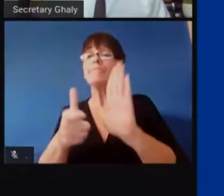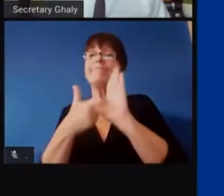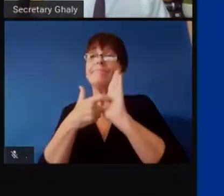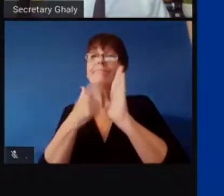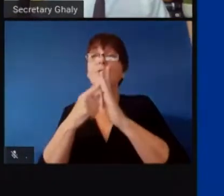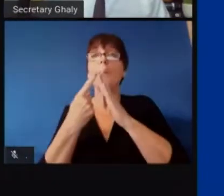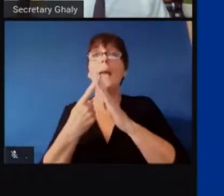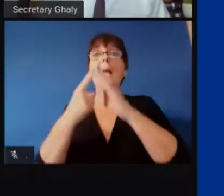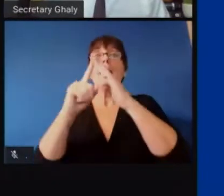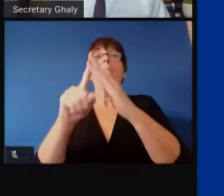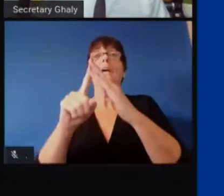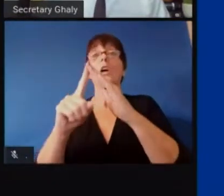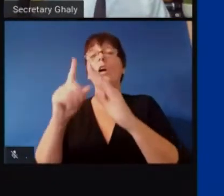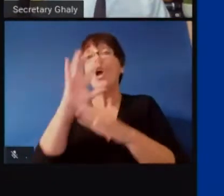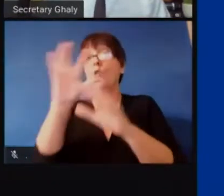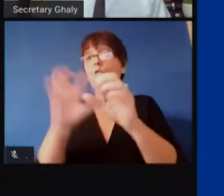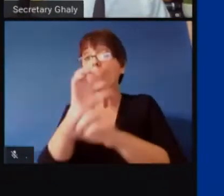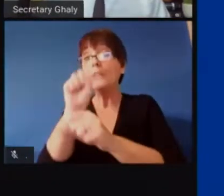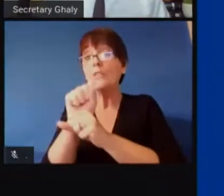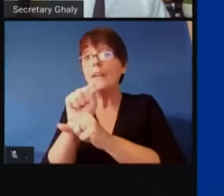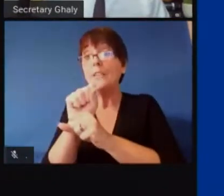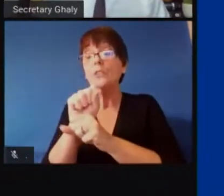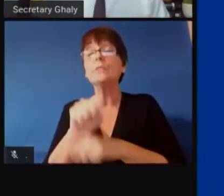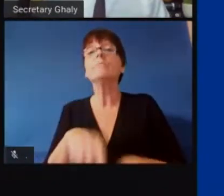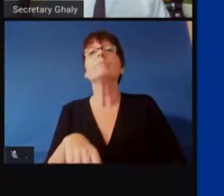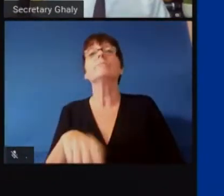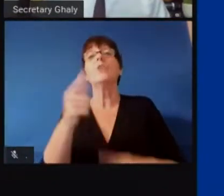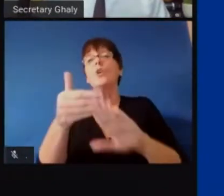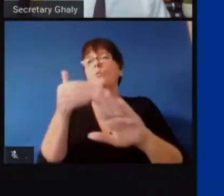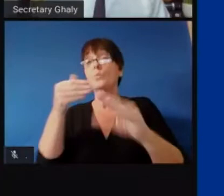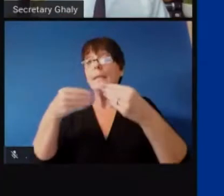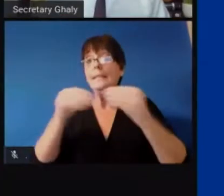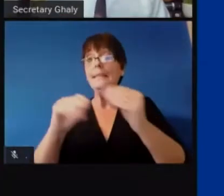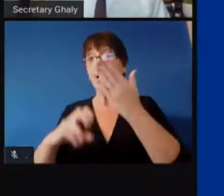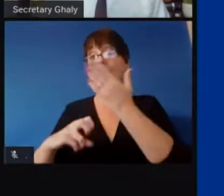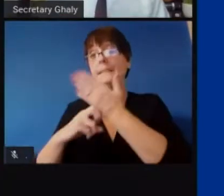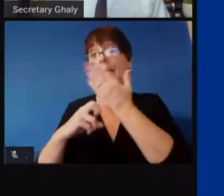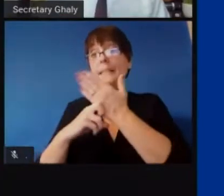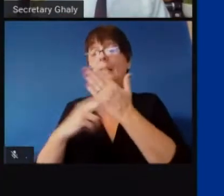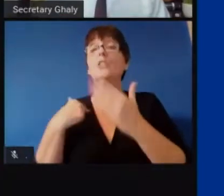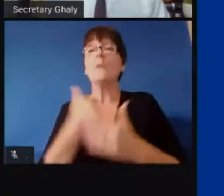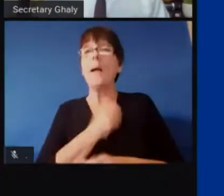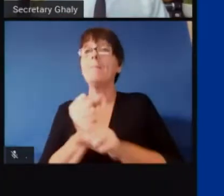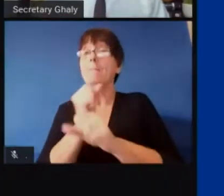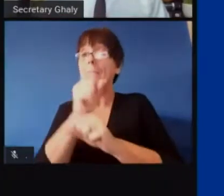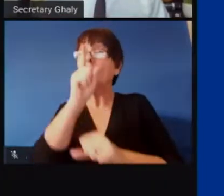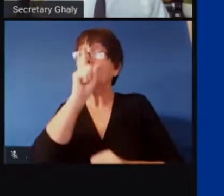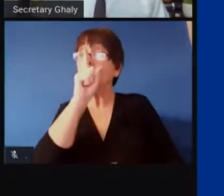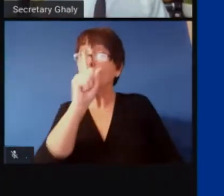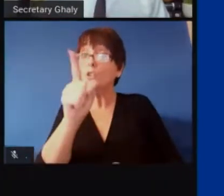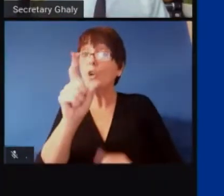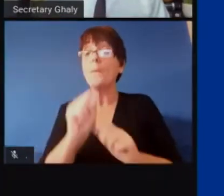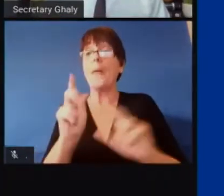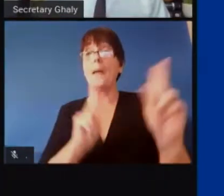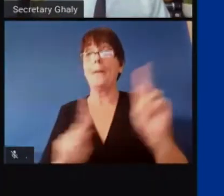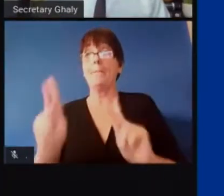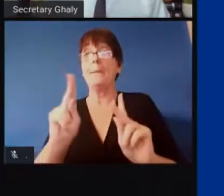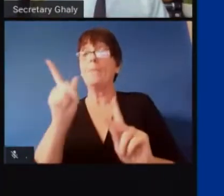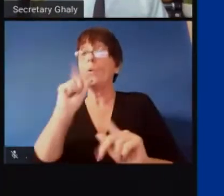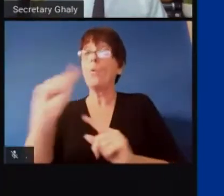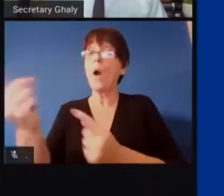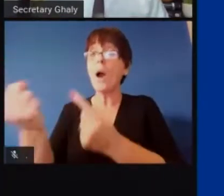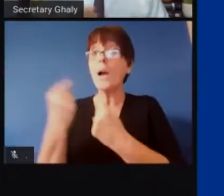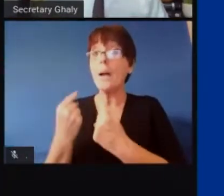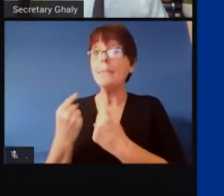implement reservation systems, so pre-sale of tickets, so we can be sure that individuals are coming,